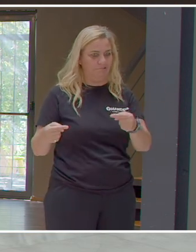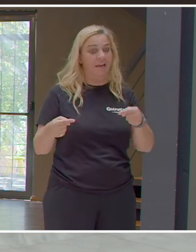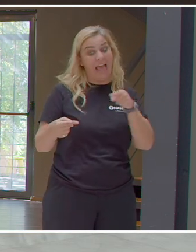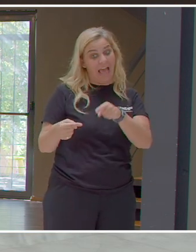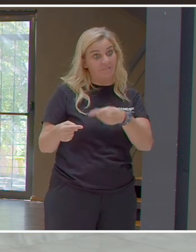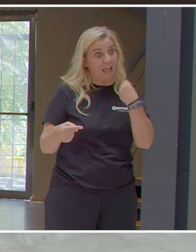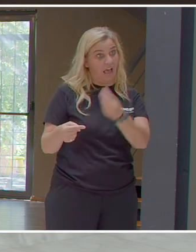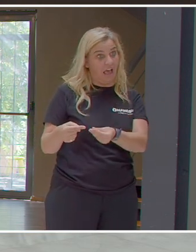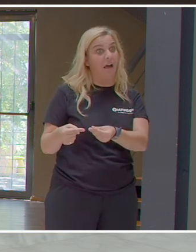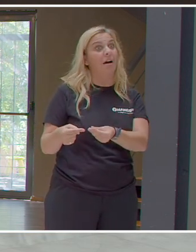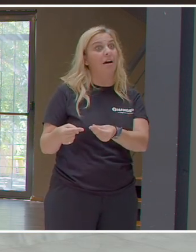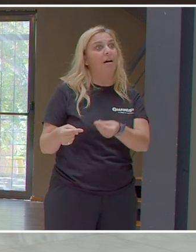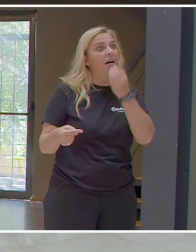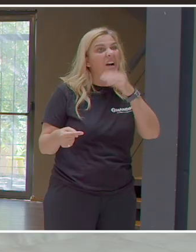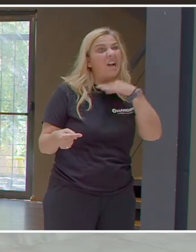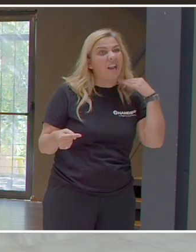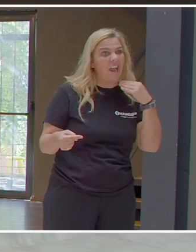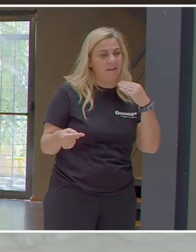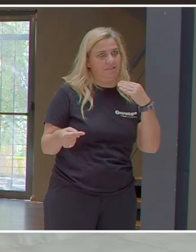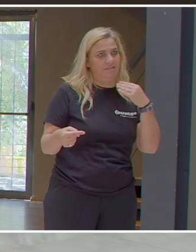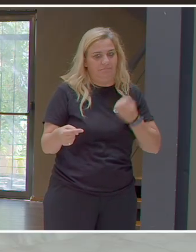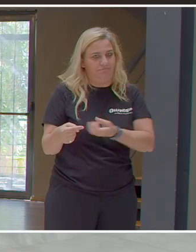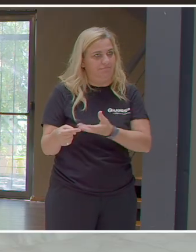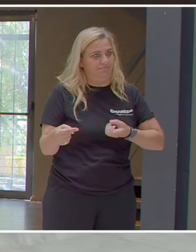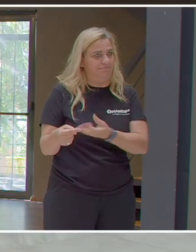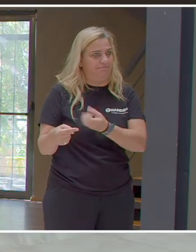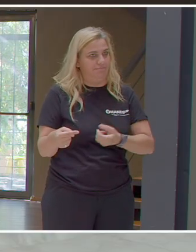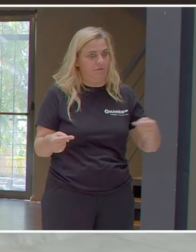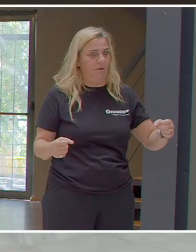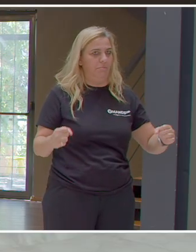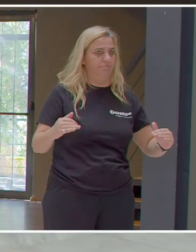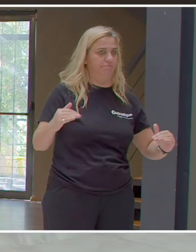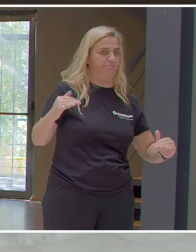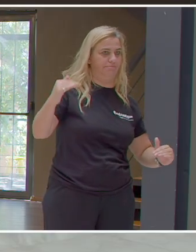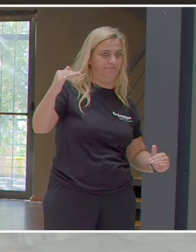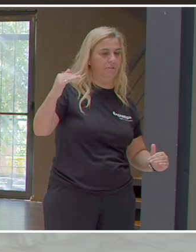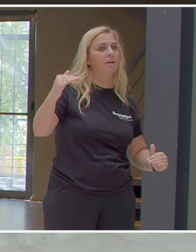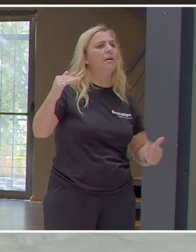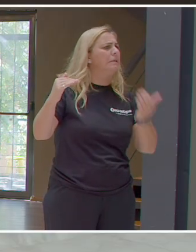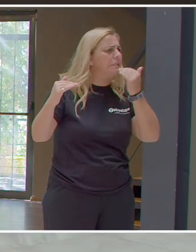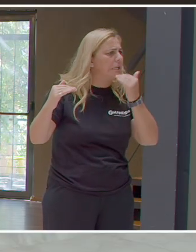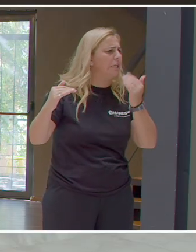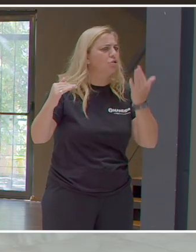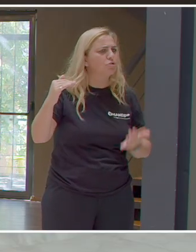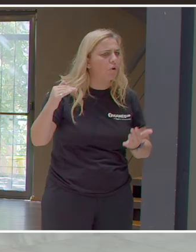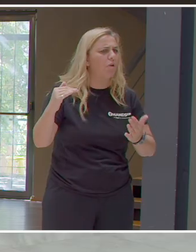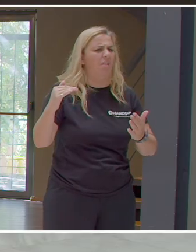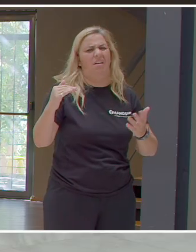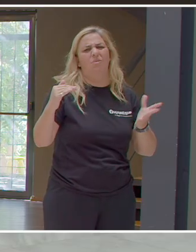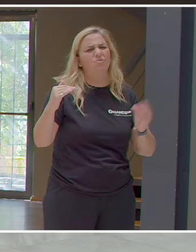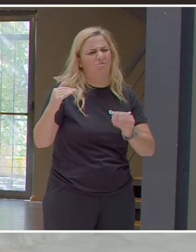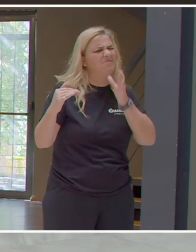bad bacteria with, for example, eating meat or dairy, fat yogurts, cheese, soda, and fast